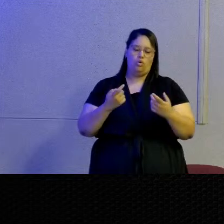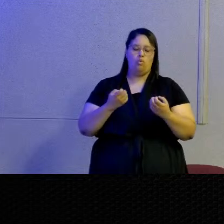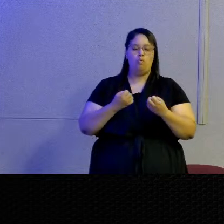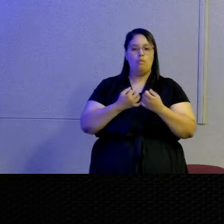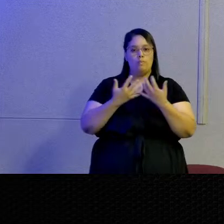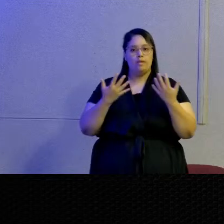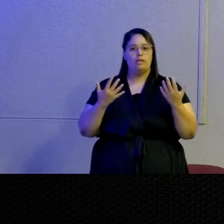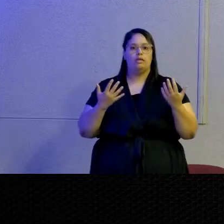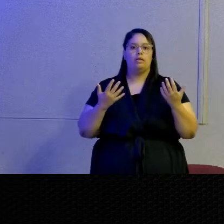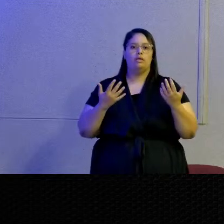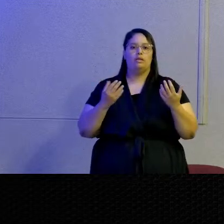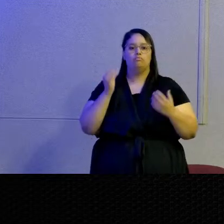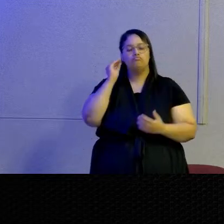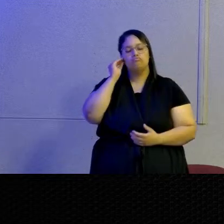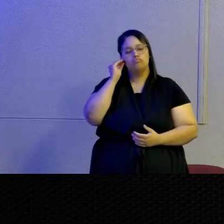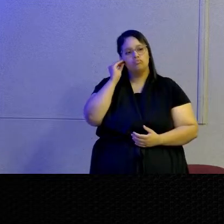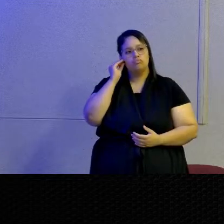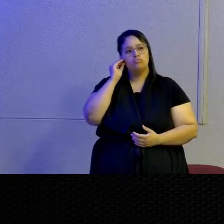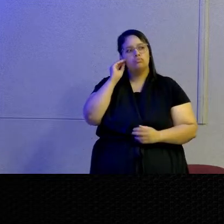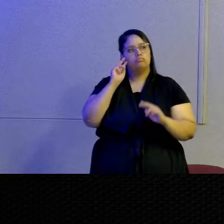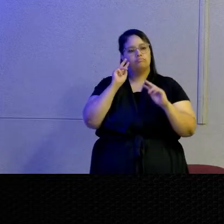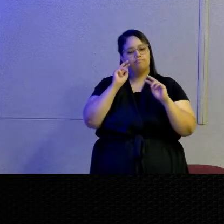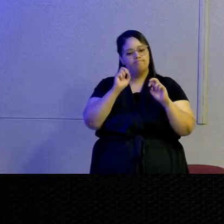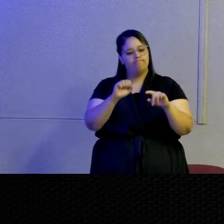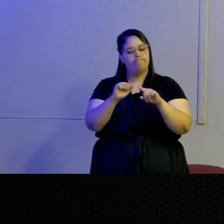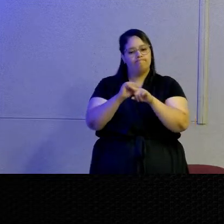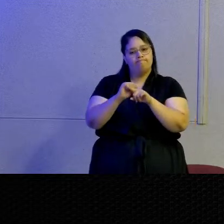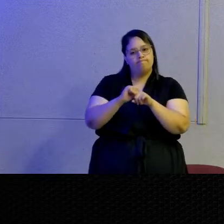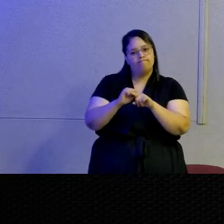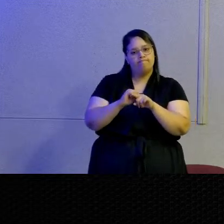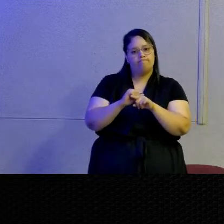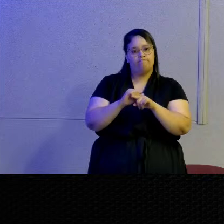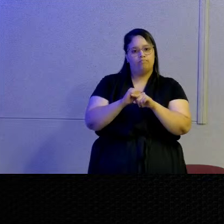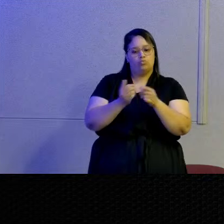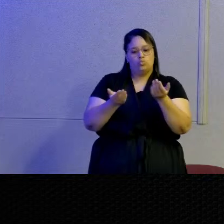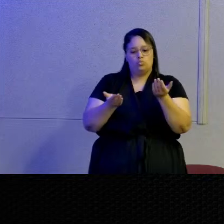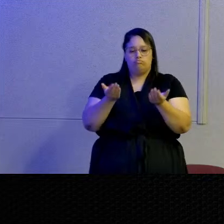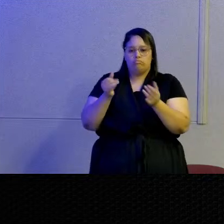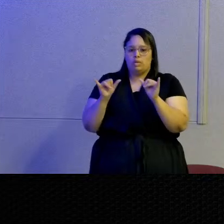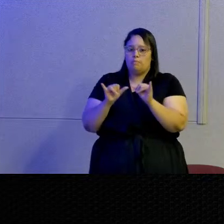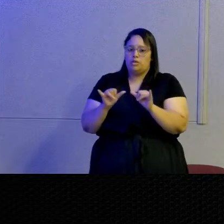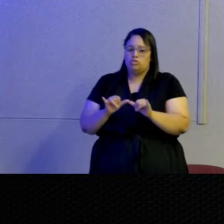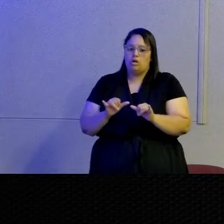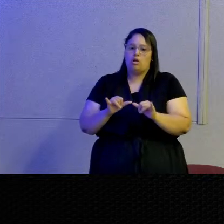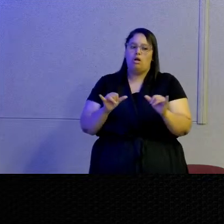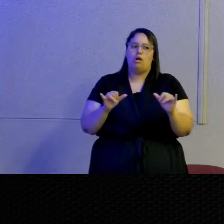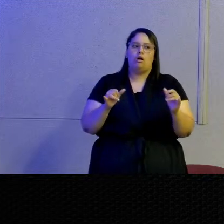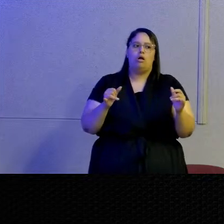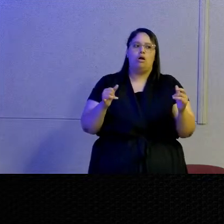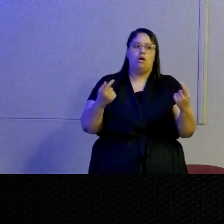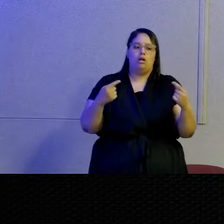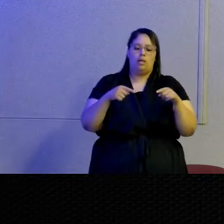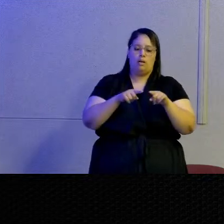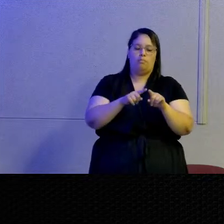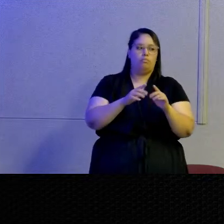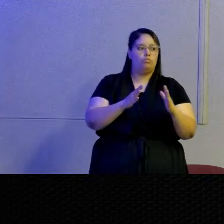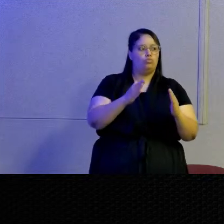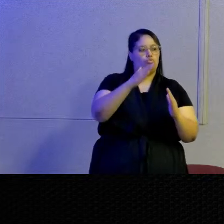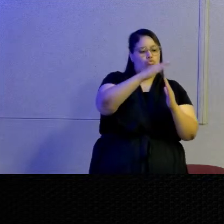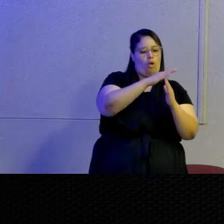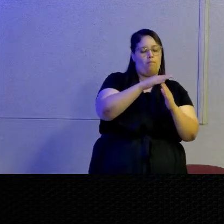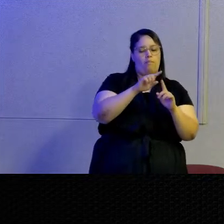of interest experimentally in measuring the correlation between top and